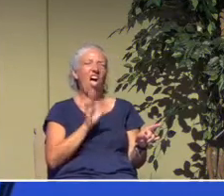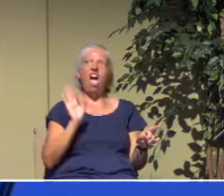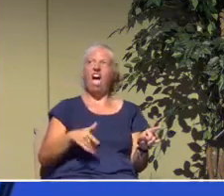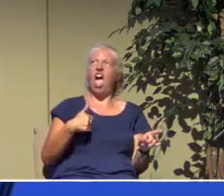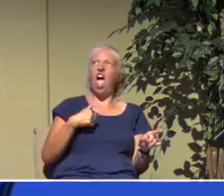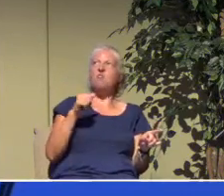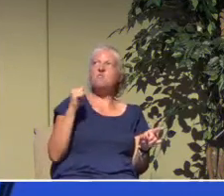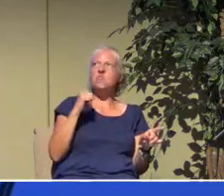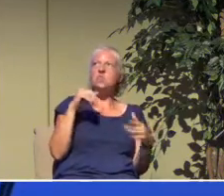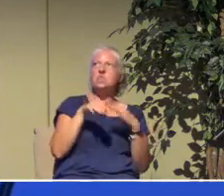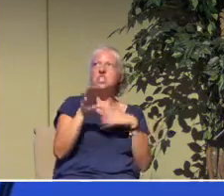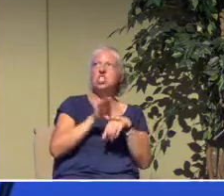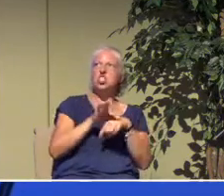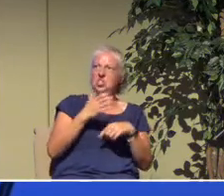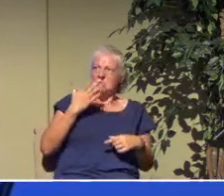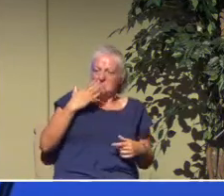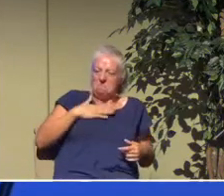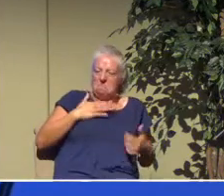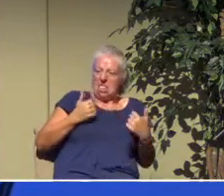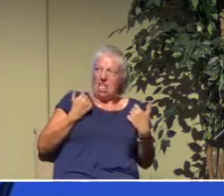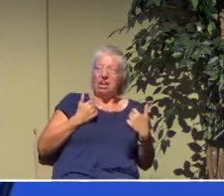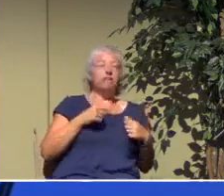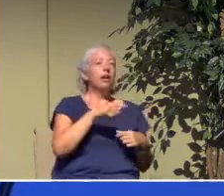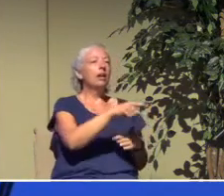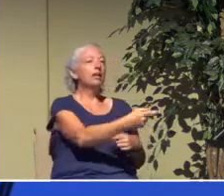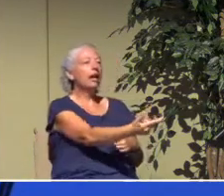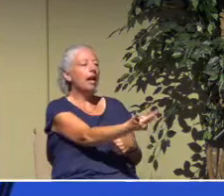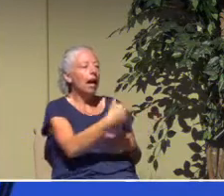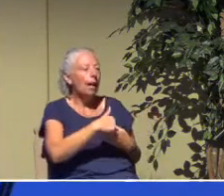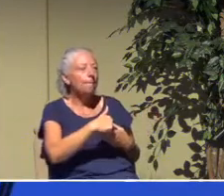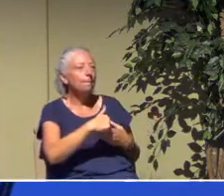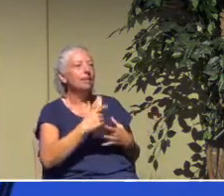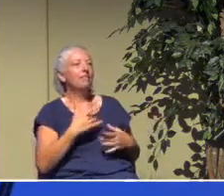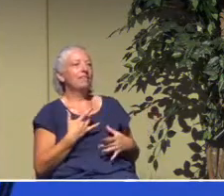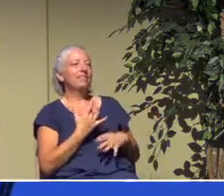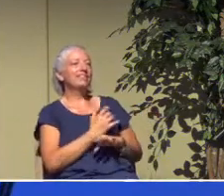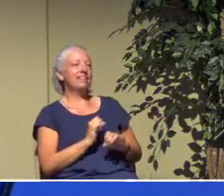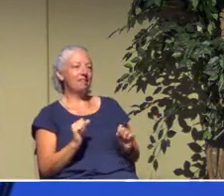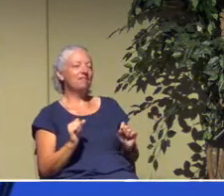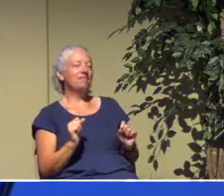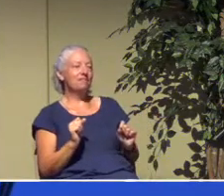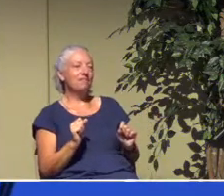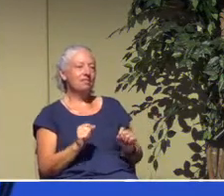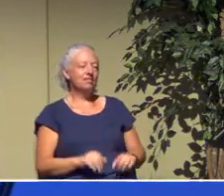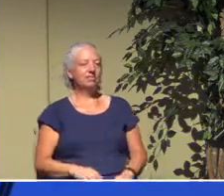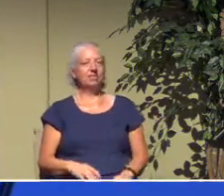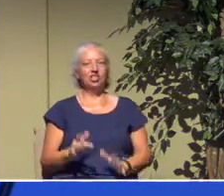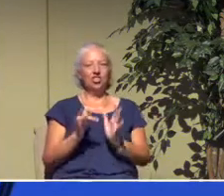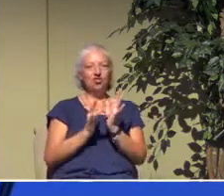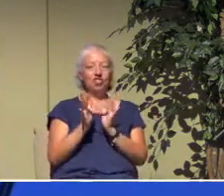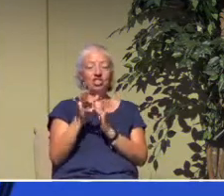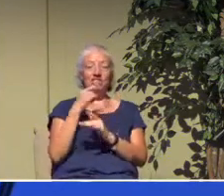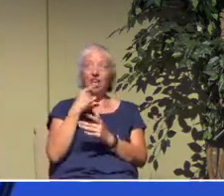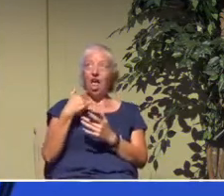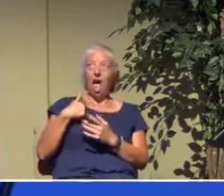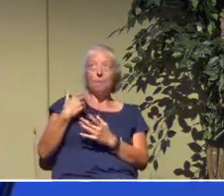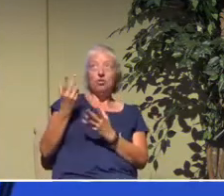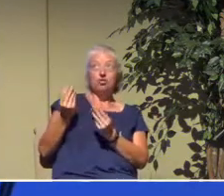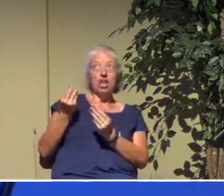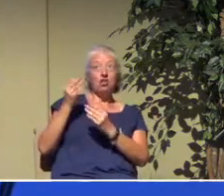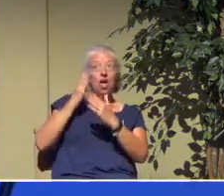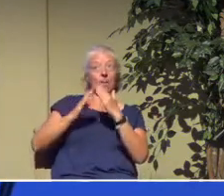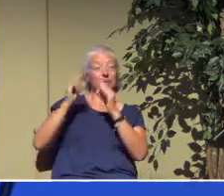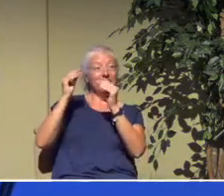life. They come and they feel safe. We feel safe with one another. Jesus says, I am a gentle and humble teacher. Well, one more